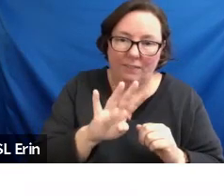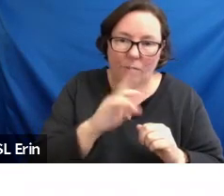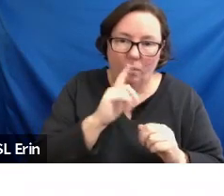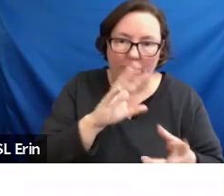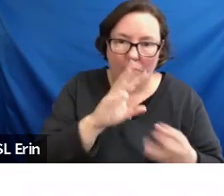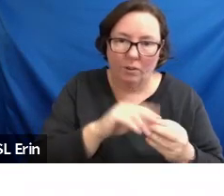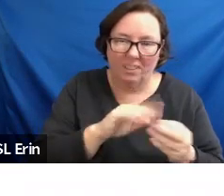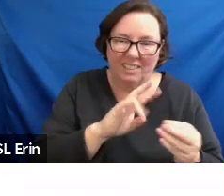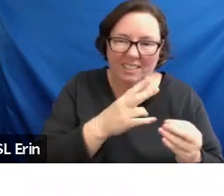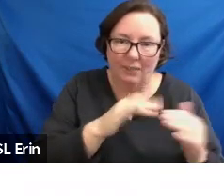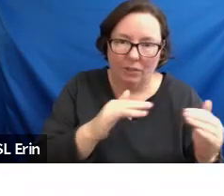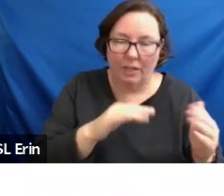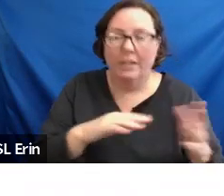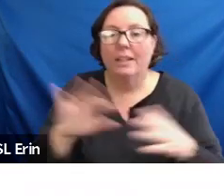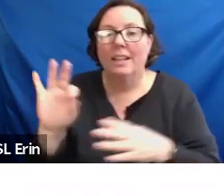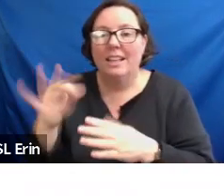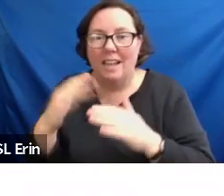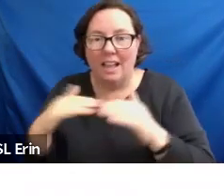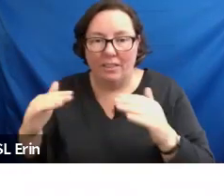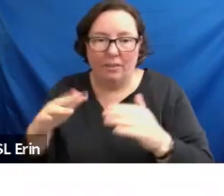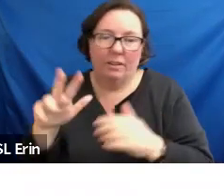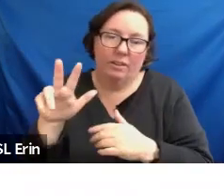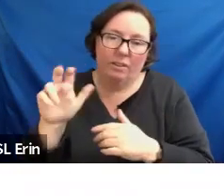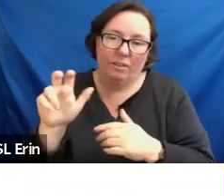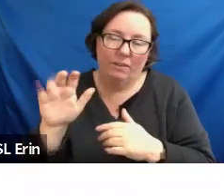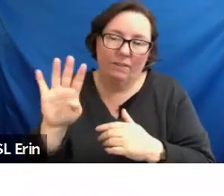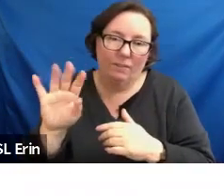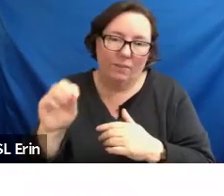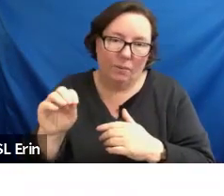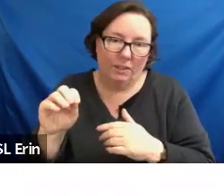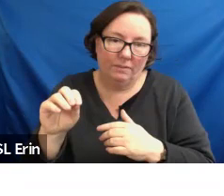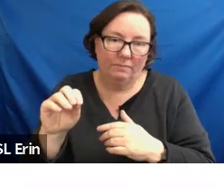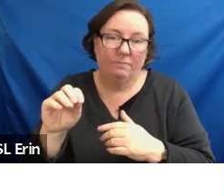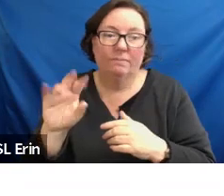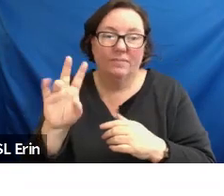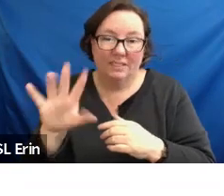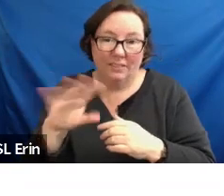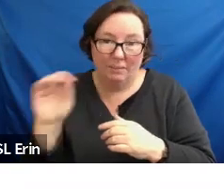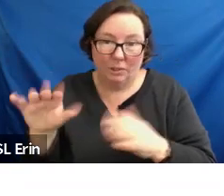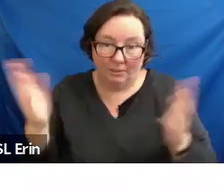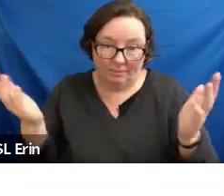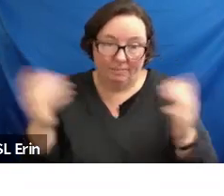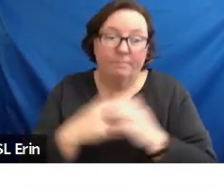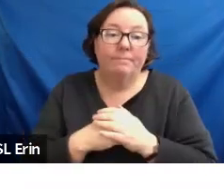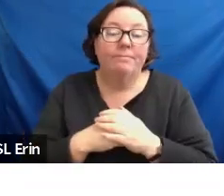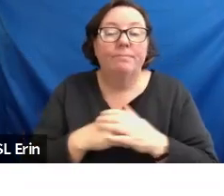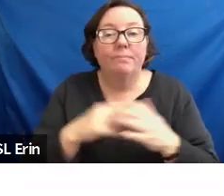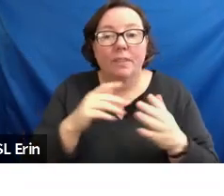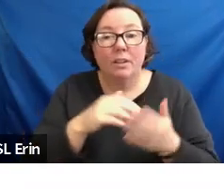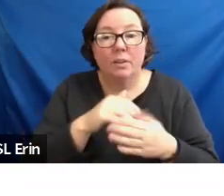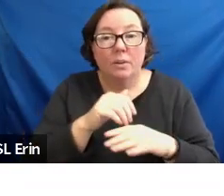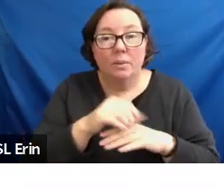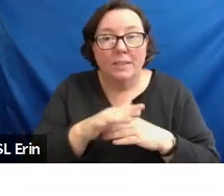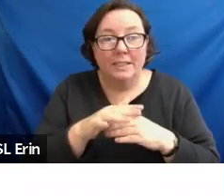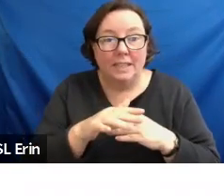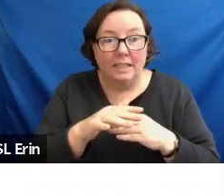almost 45% received an invitation, so 340 students. We sent fewer invitations this year because